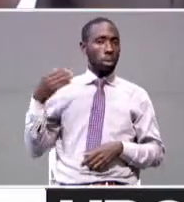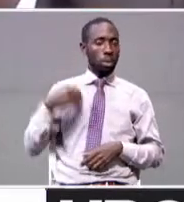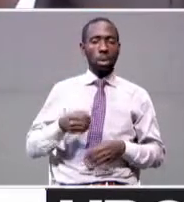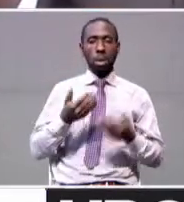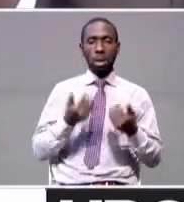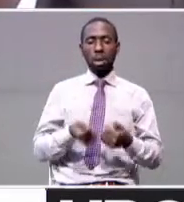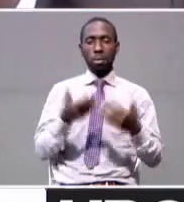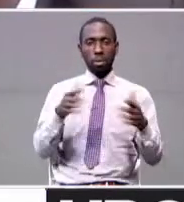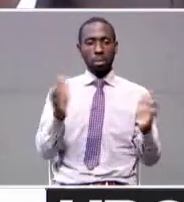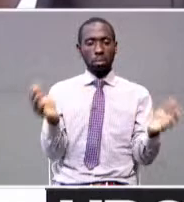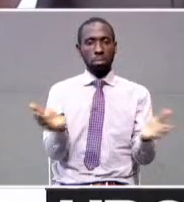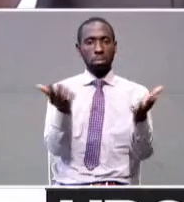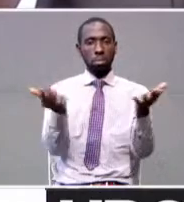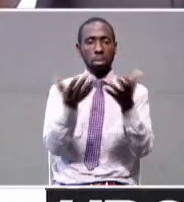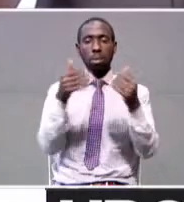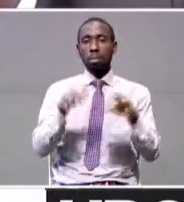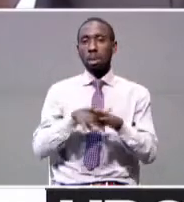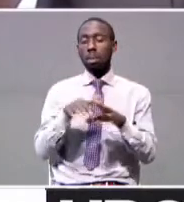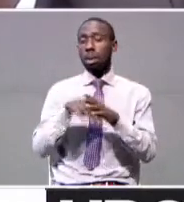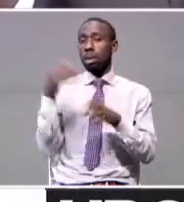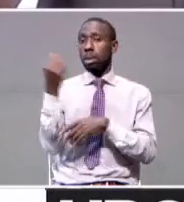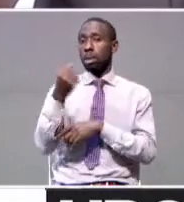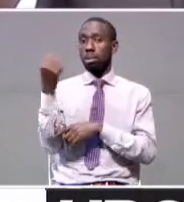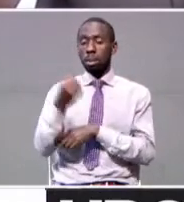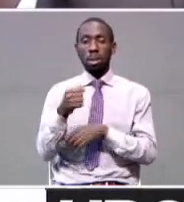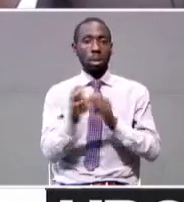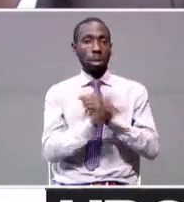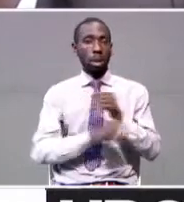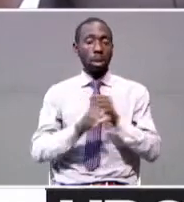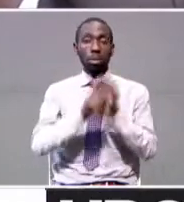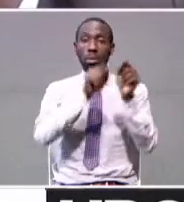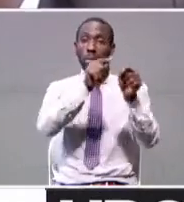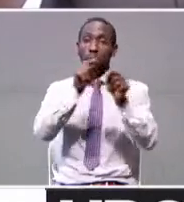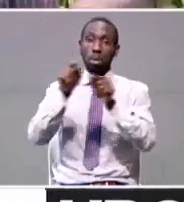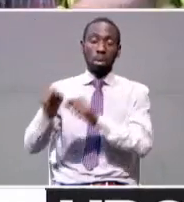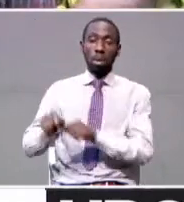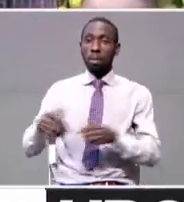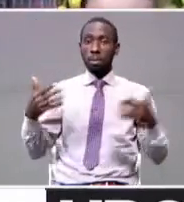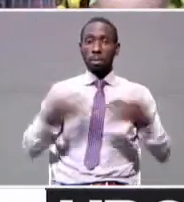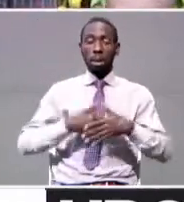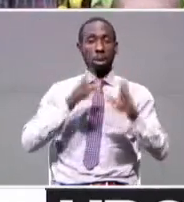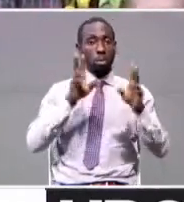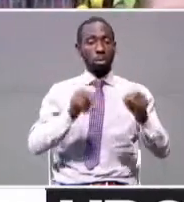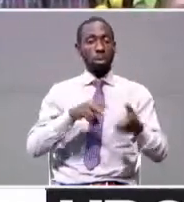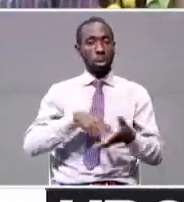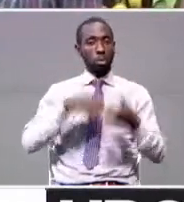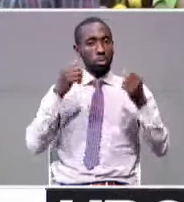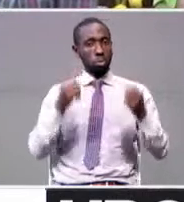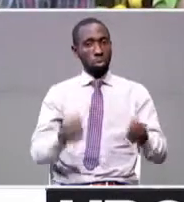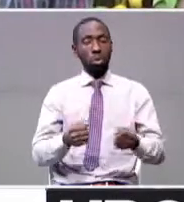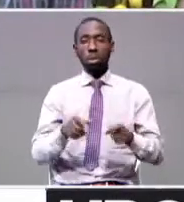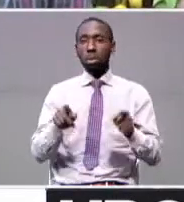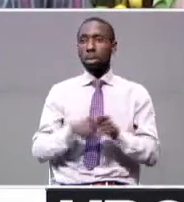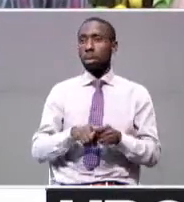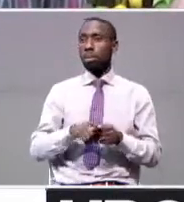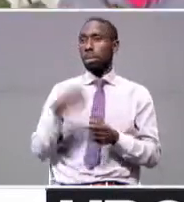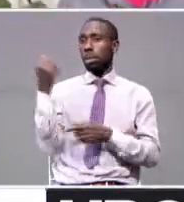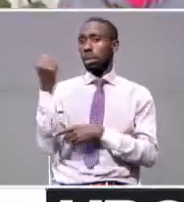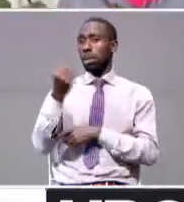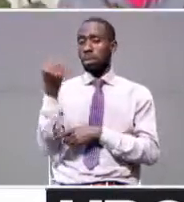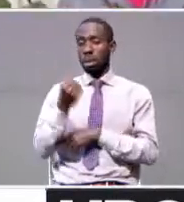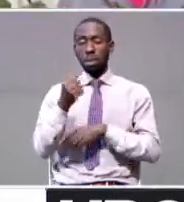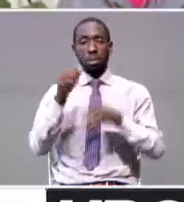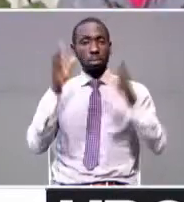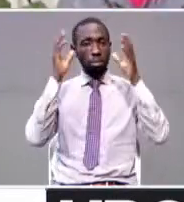ne bakubiriza bannaddepi wonna mu ggwanga obutaterebuka olw'ebyo ebibasoomooza. Mu kiseera kino ssenkaggale wa DP